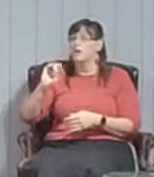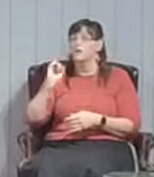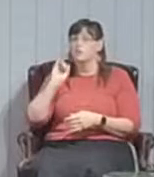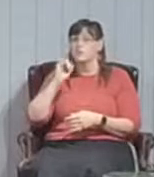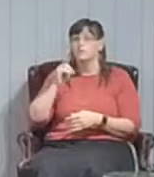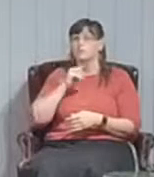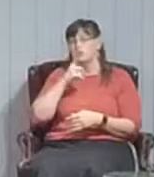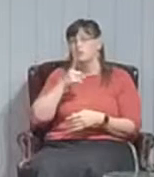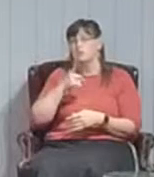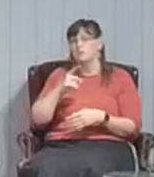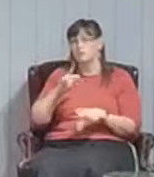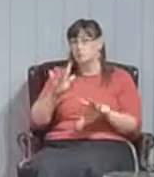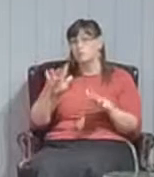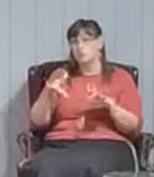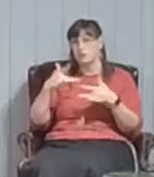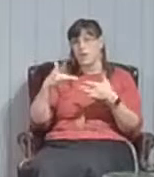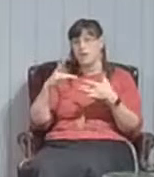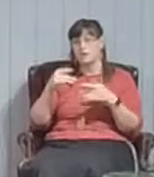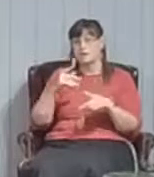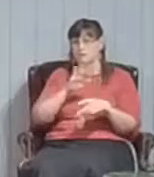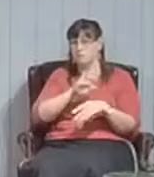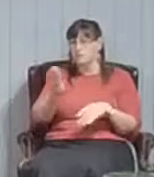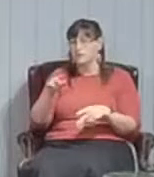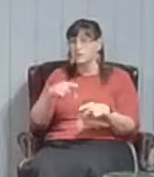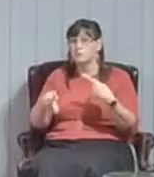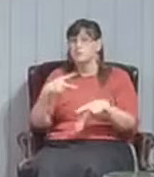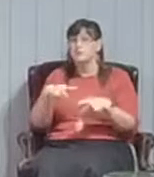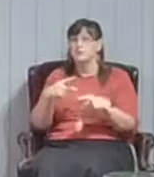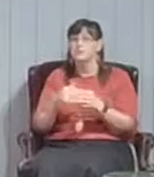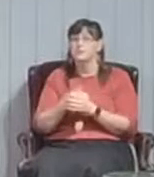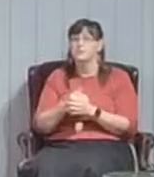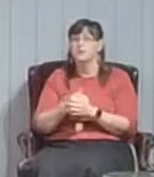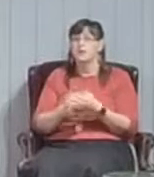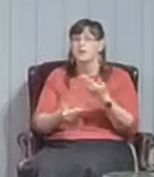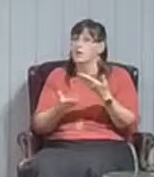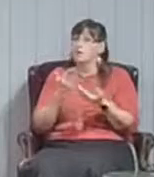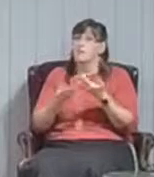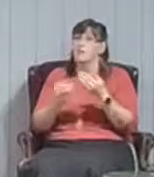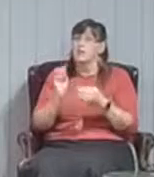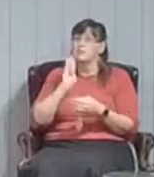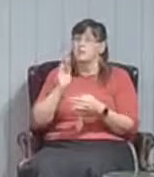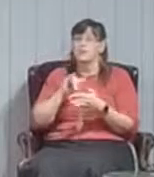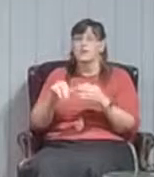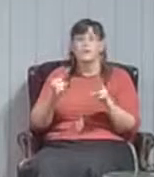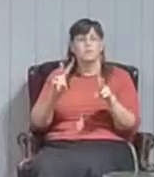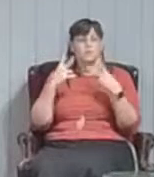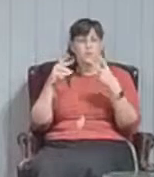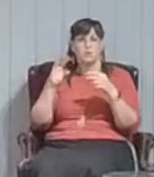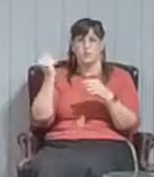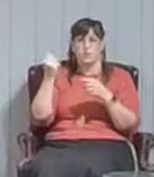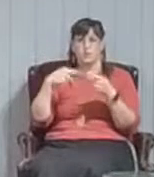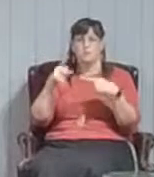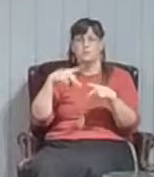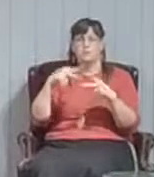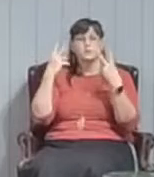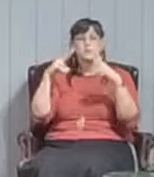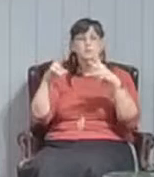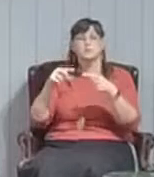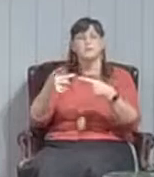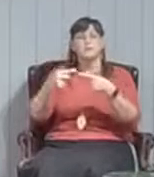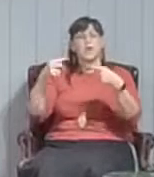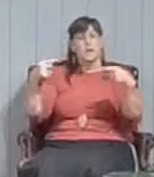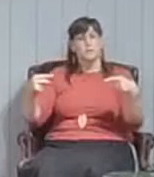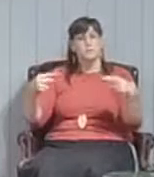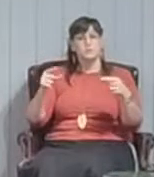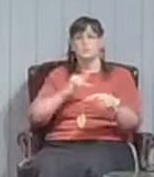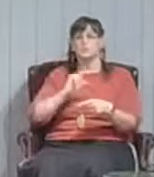these people. It might be that very few people would ever see them as adversaries of the Lord. It might be